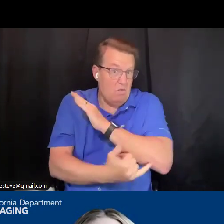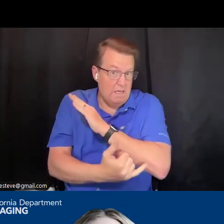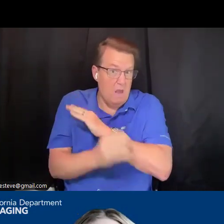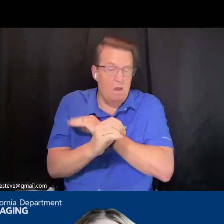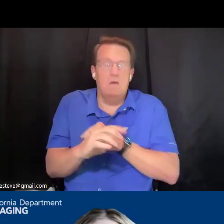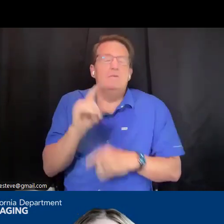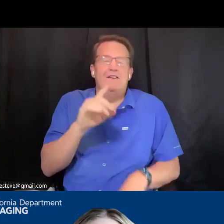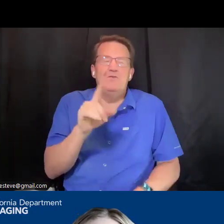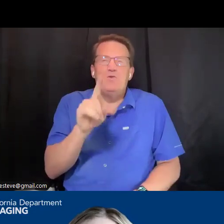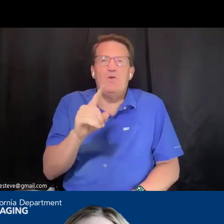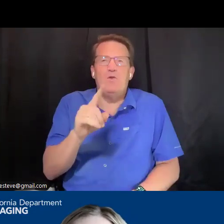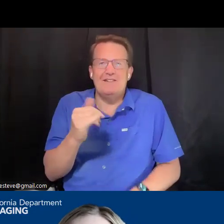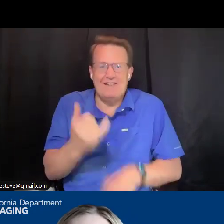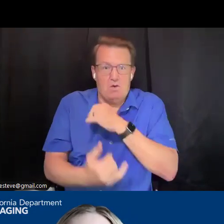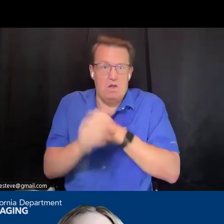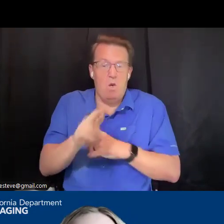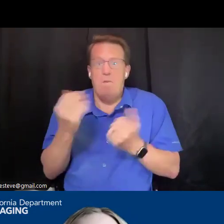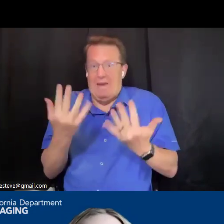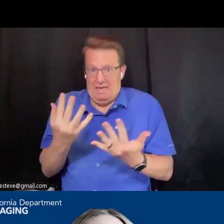modeled here in the state.